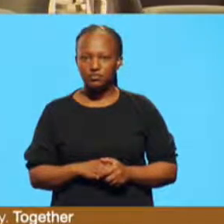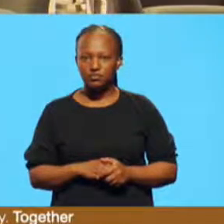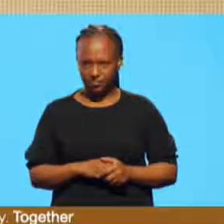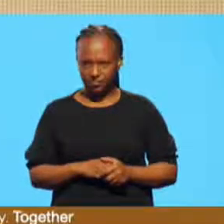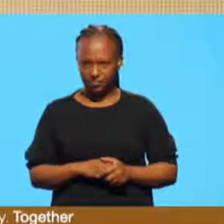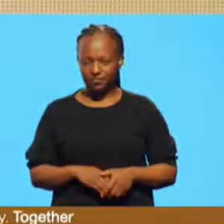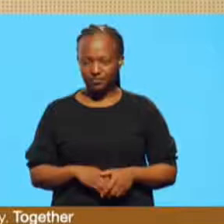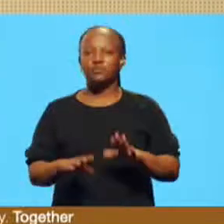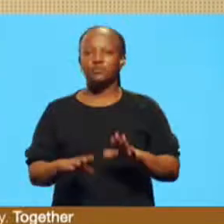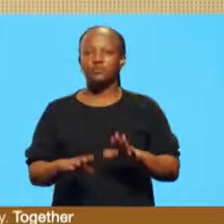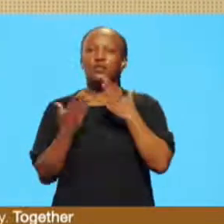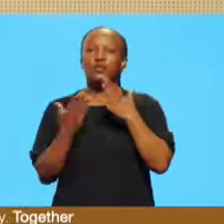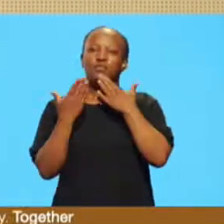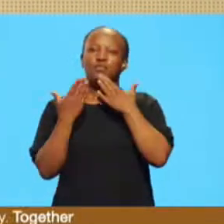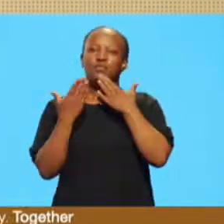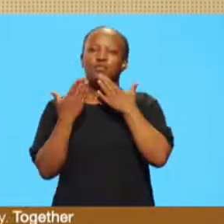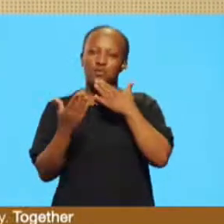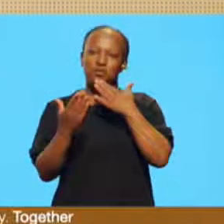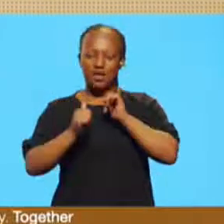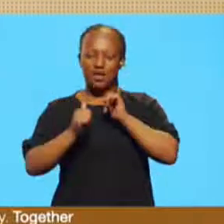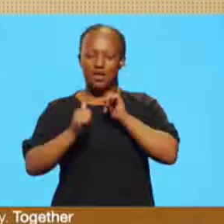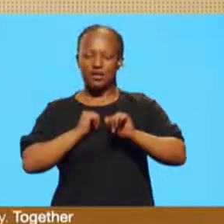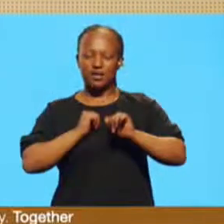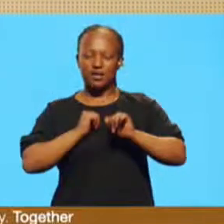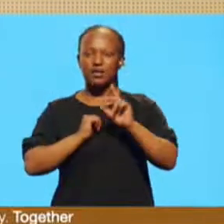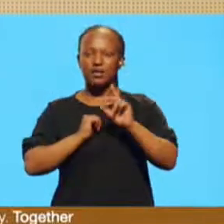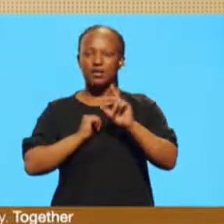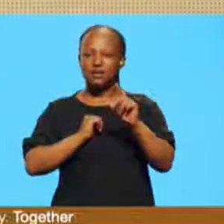Thank you, Acting DDG.